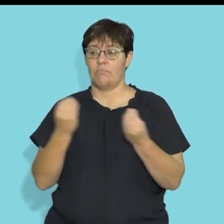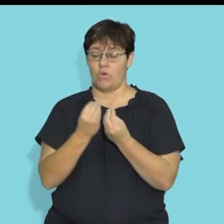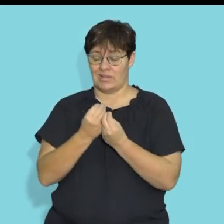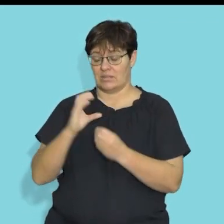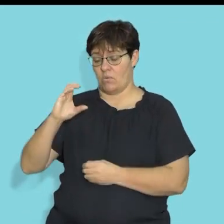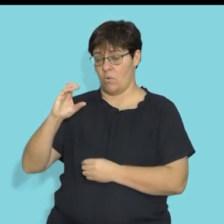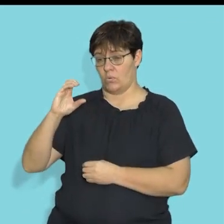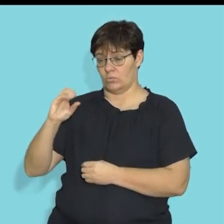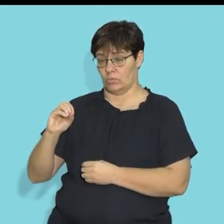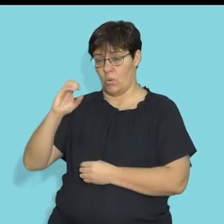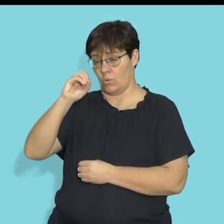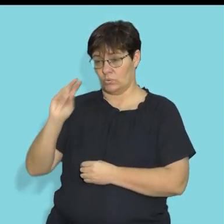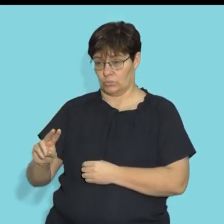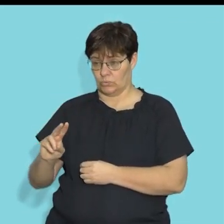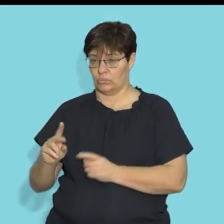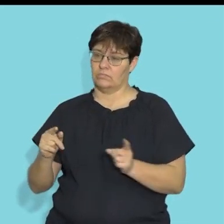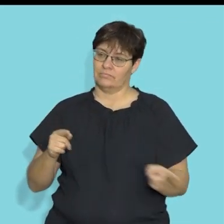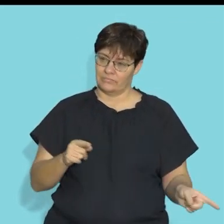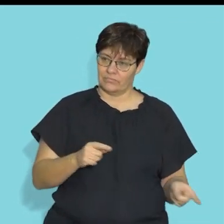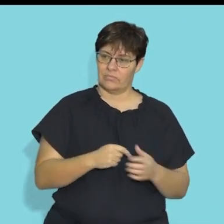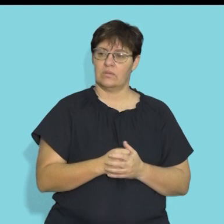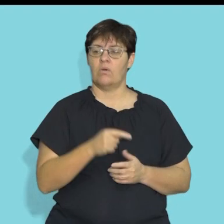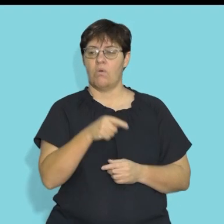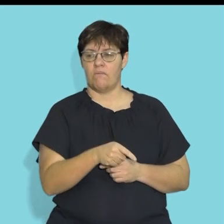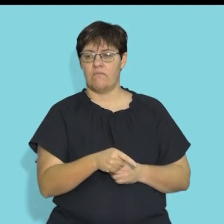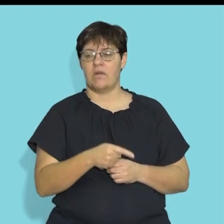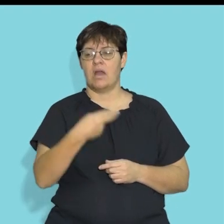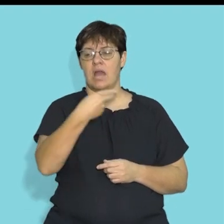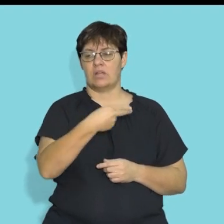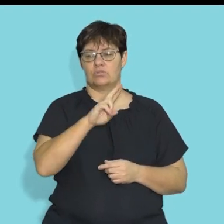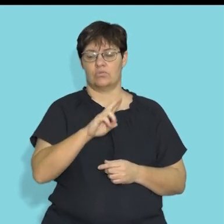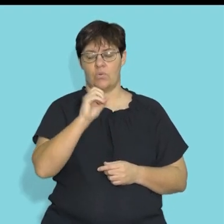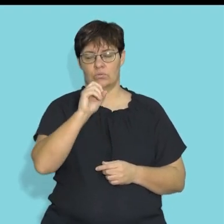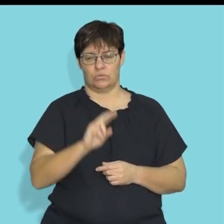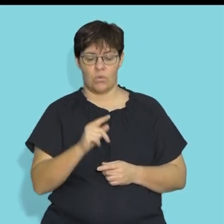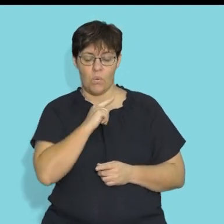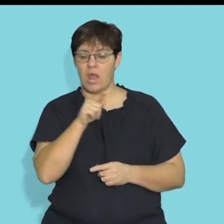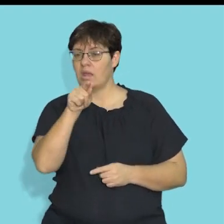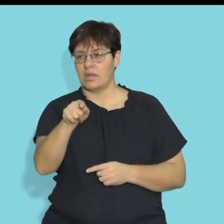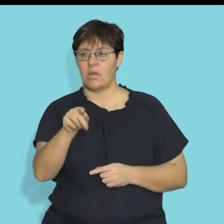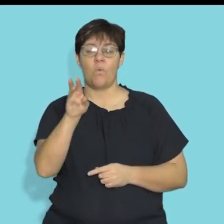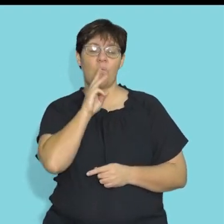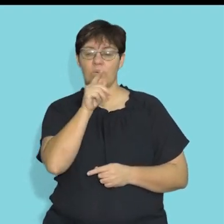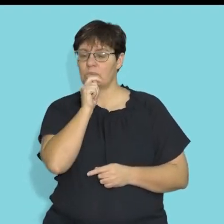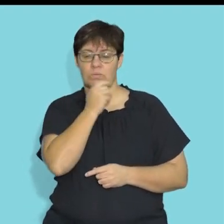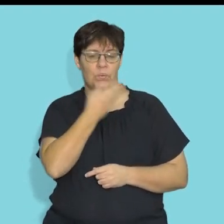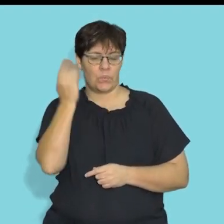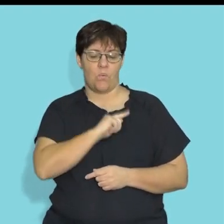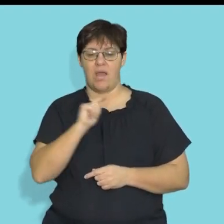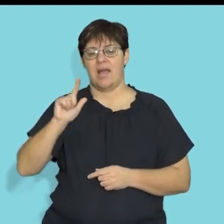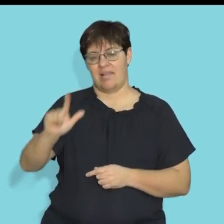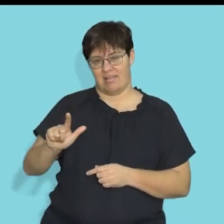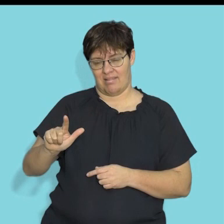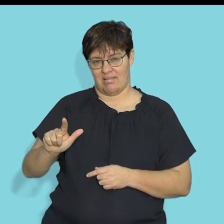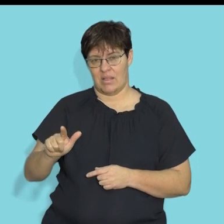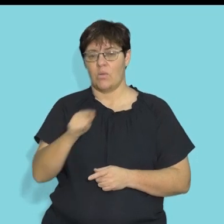product concentration over my reactant concentration. I do not use the water because water